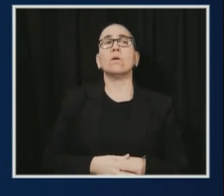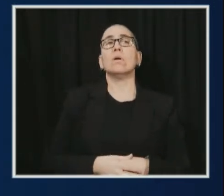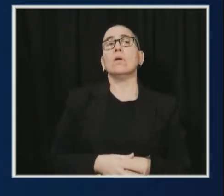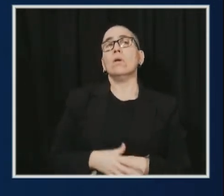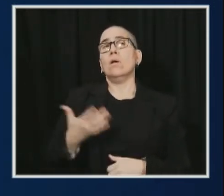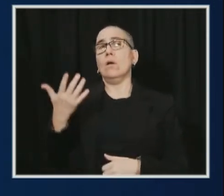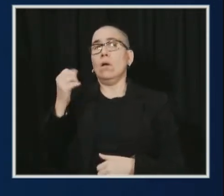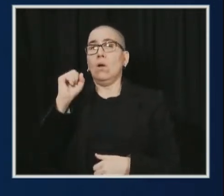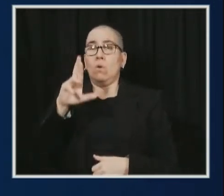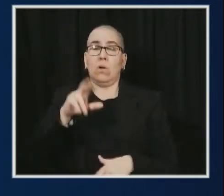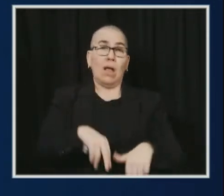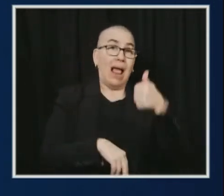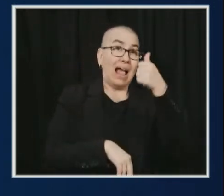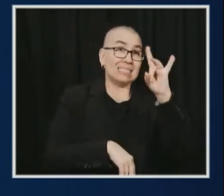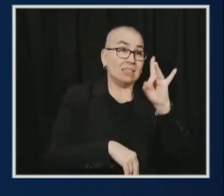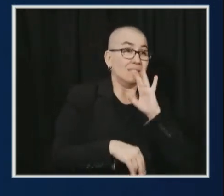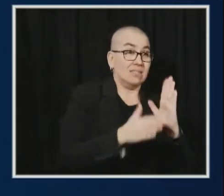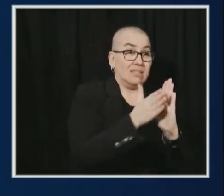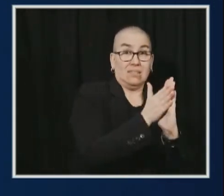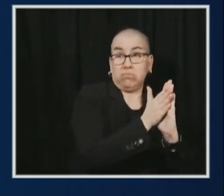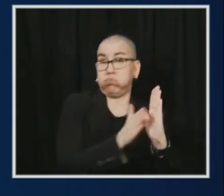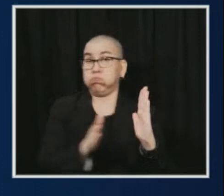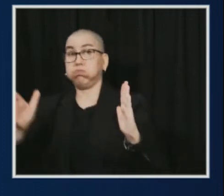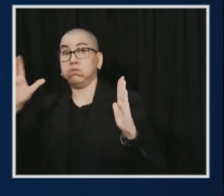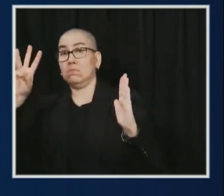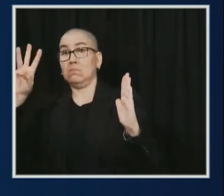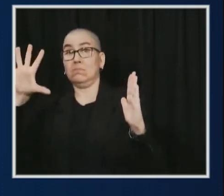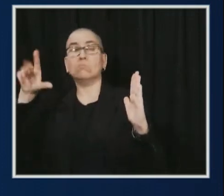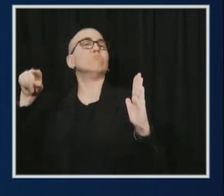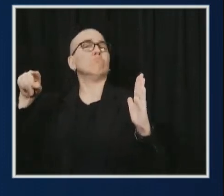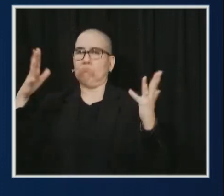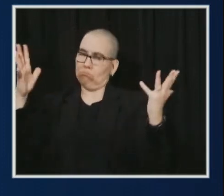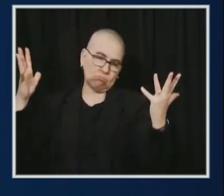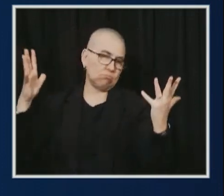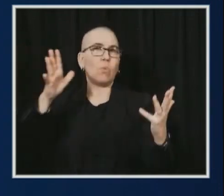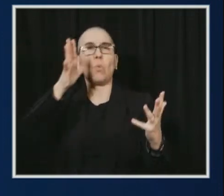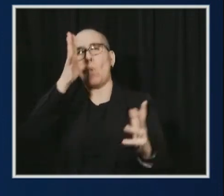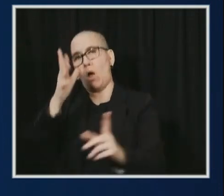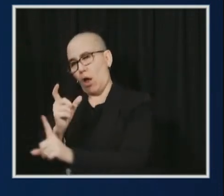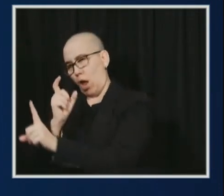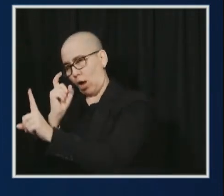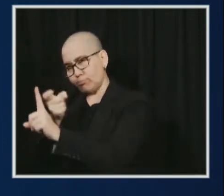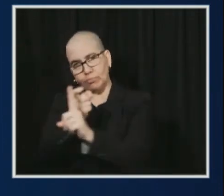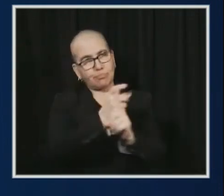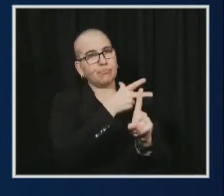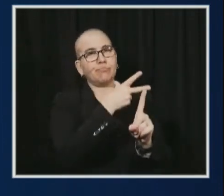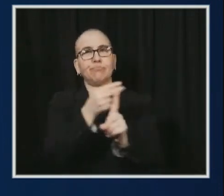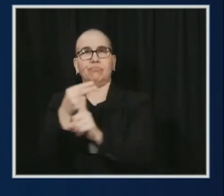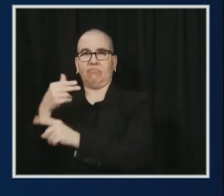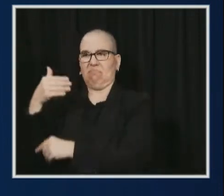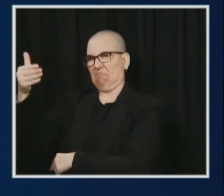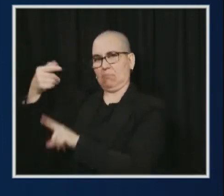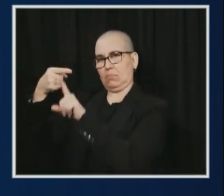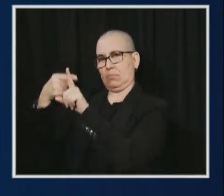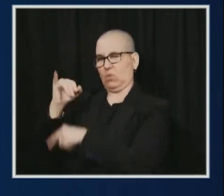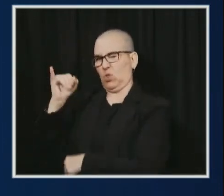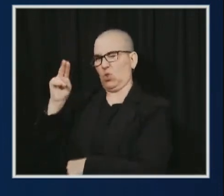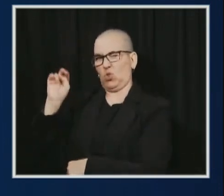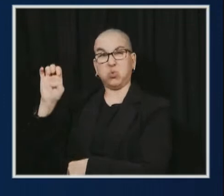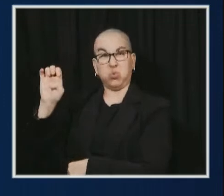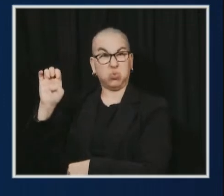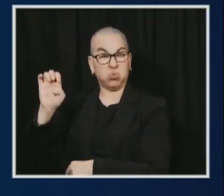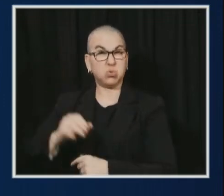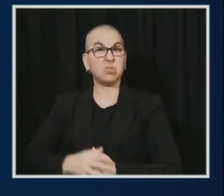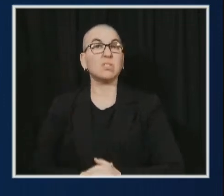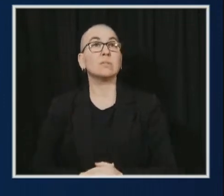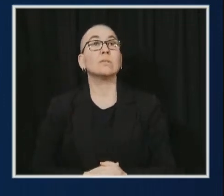vaccinated, will be vaccinated regardless of health condition just because of their age cohort. At the same time, all the remaining